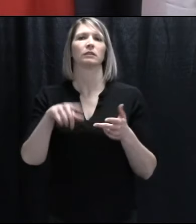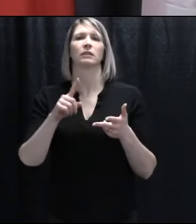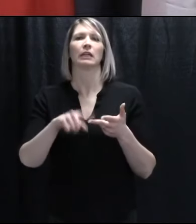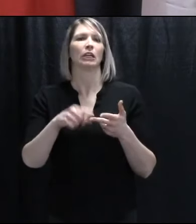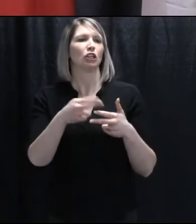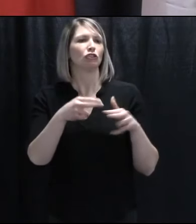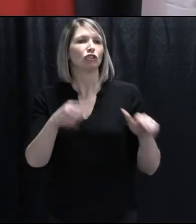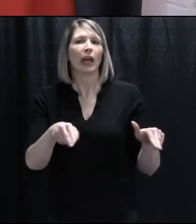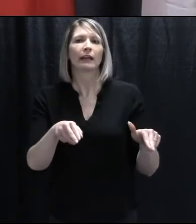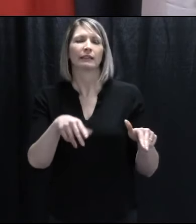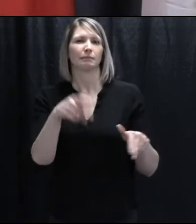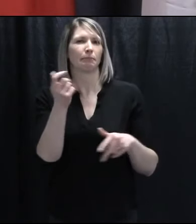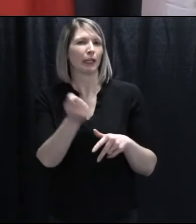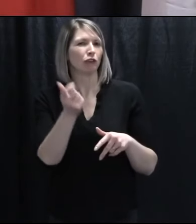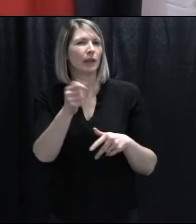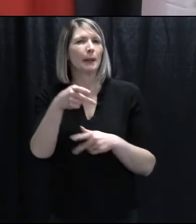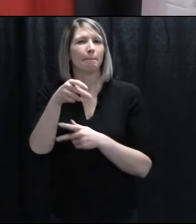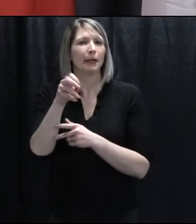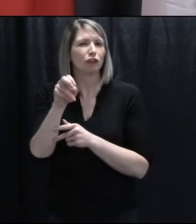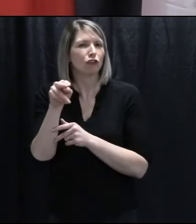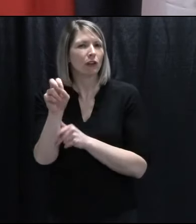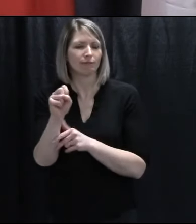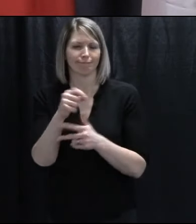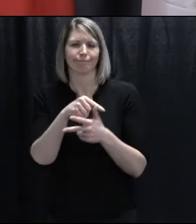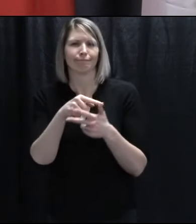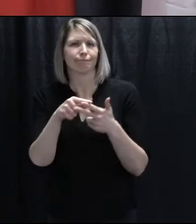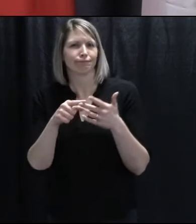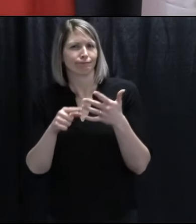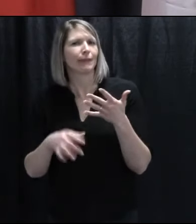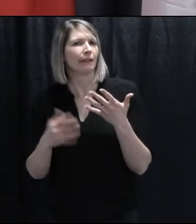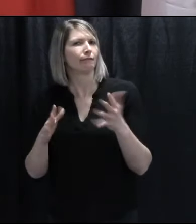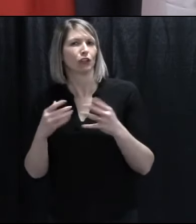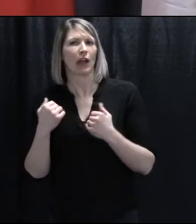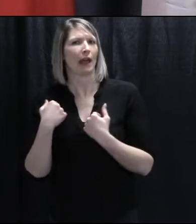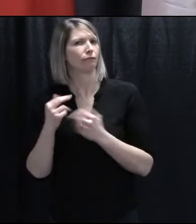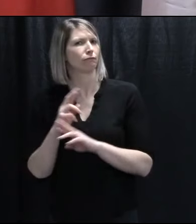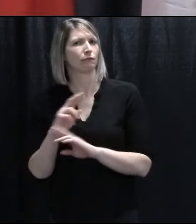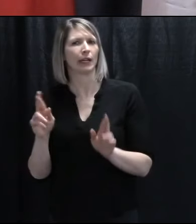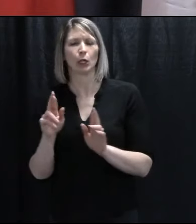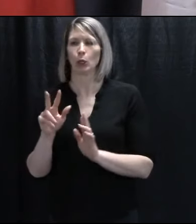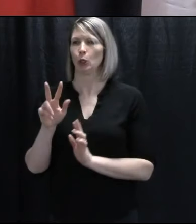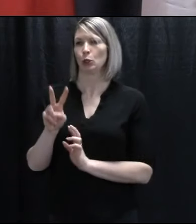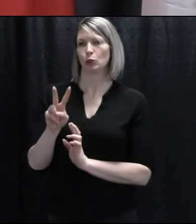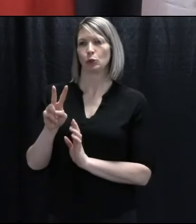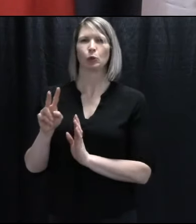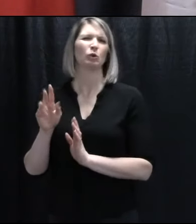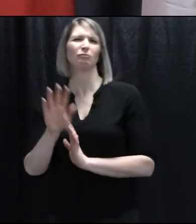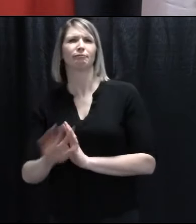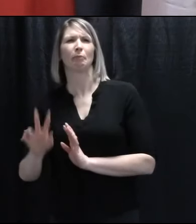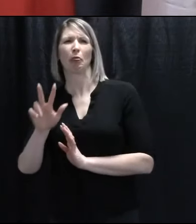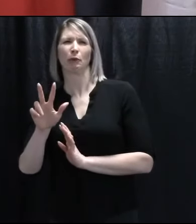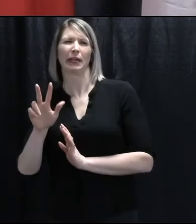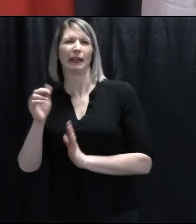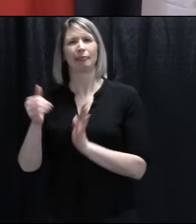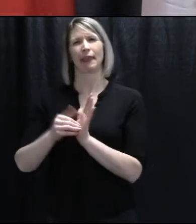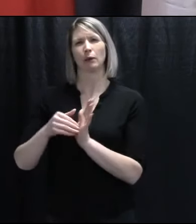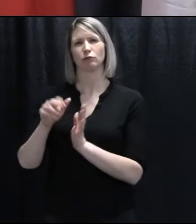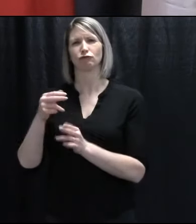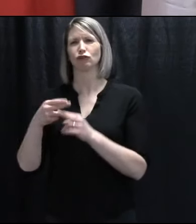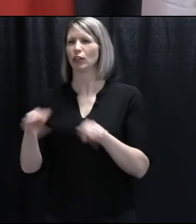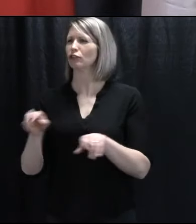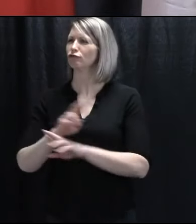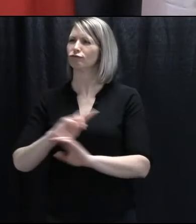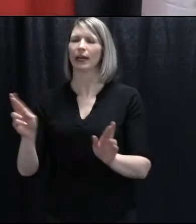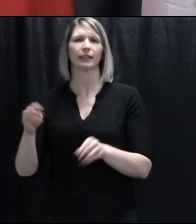by mail, some pensioners, and so on. So we have between 2,000 and 3,000 checks that are ready to go into the mail to get into the hands